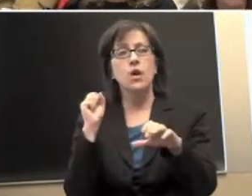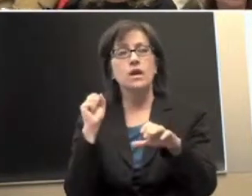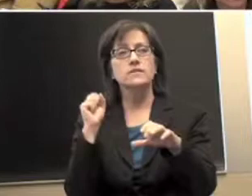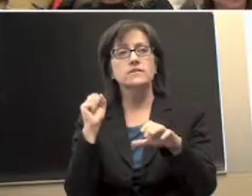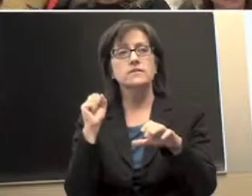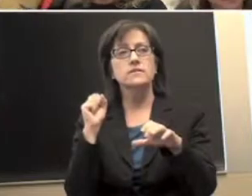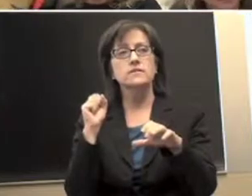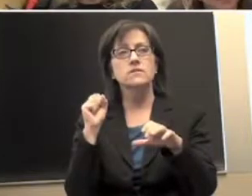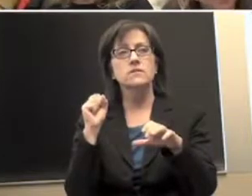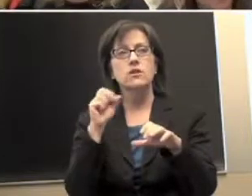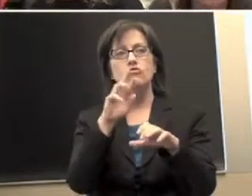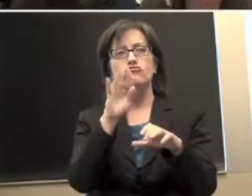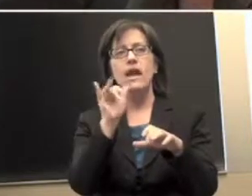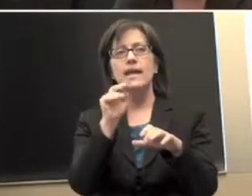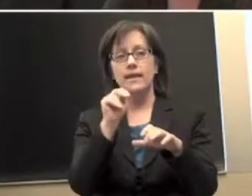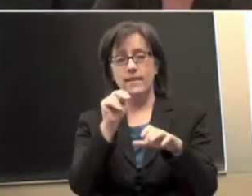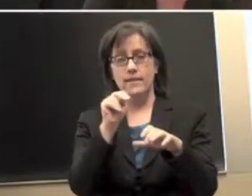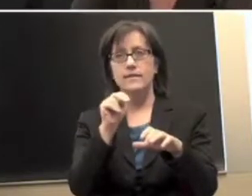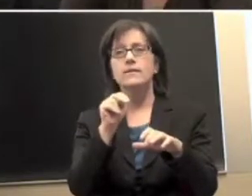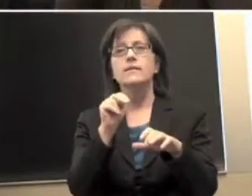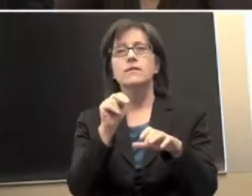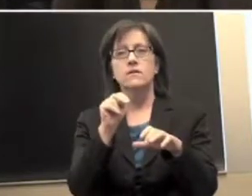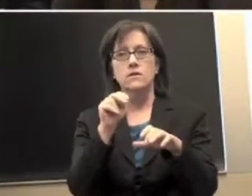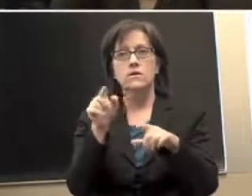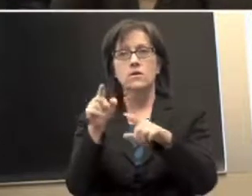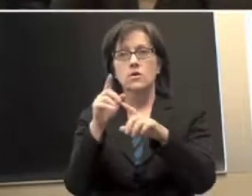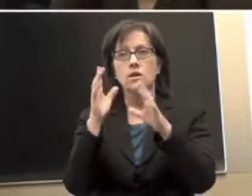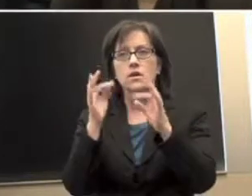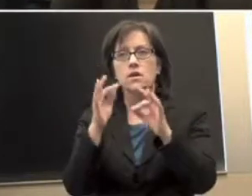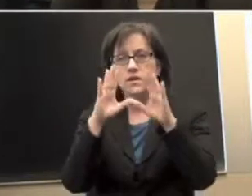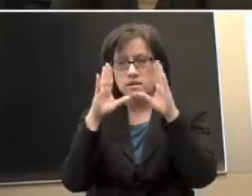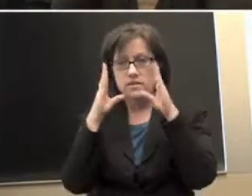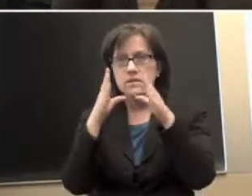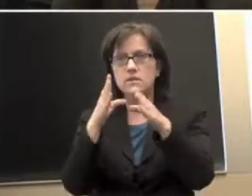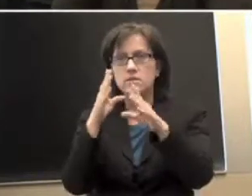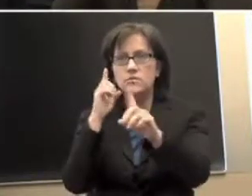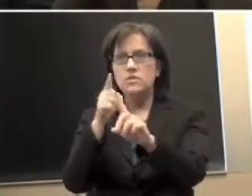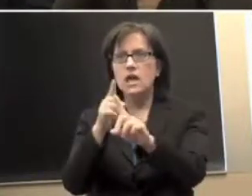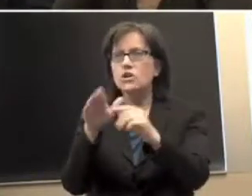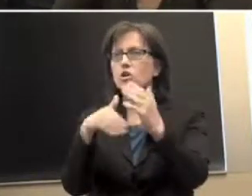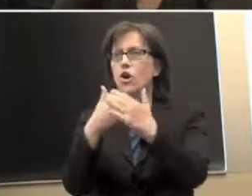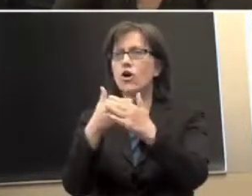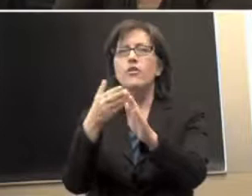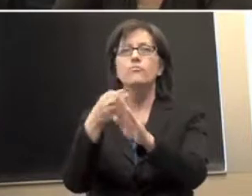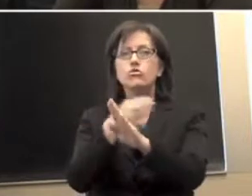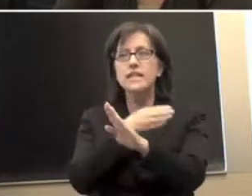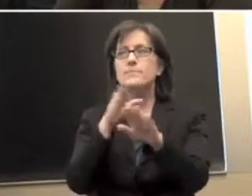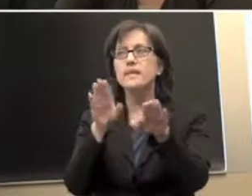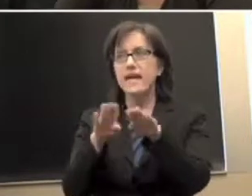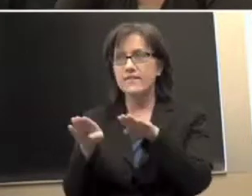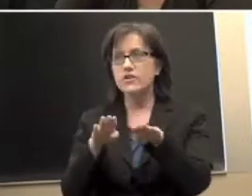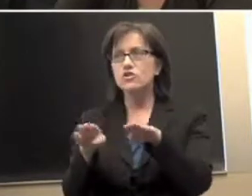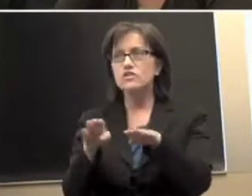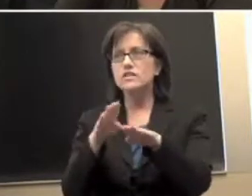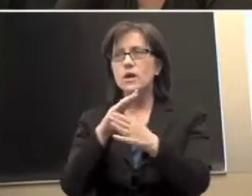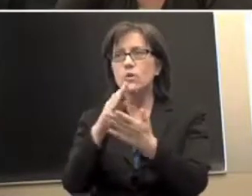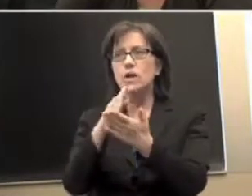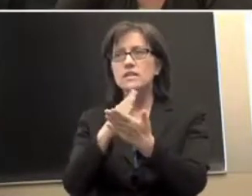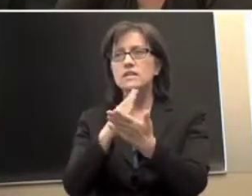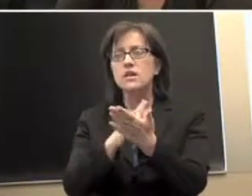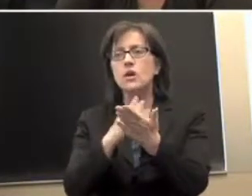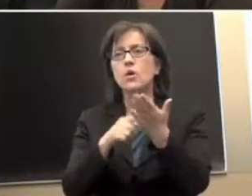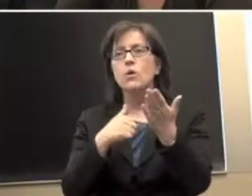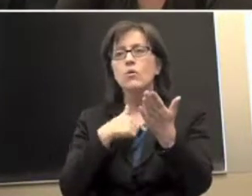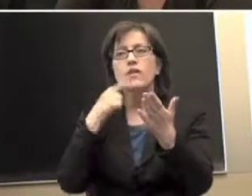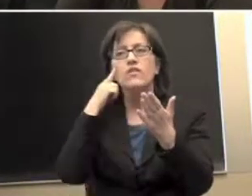was basically target all of the 3 behaviors that were listed. And what we thought of